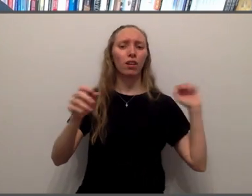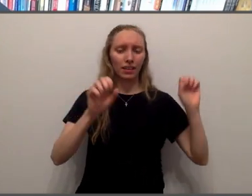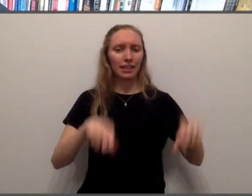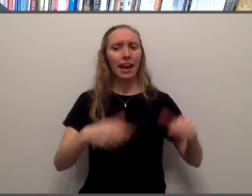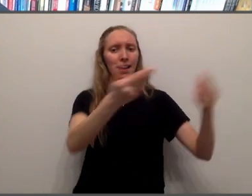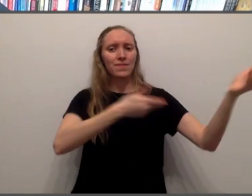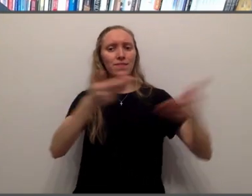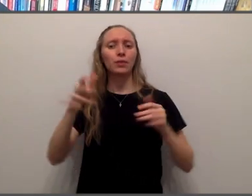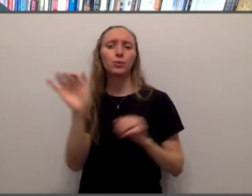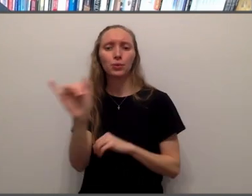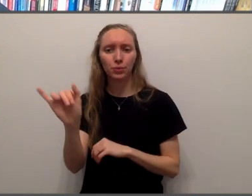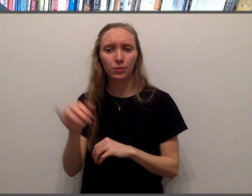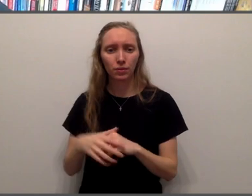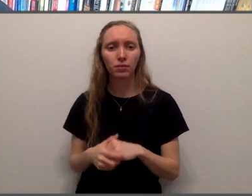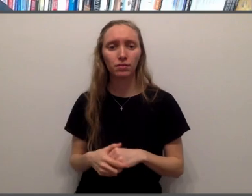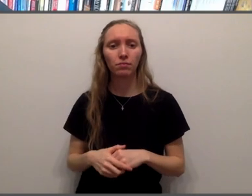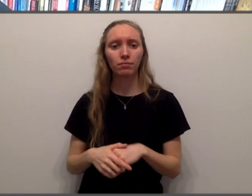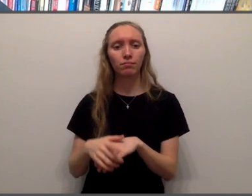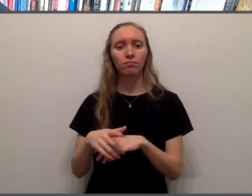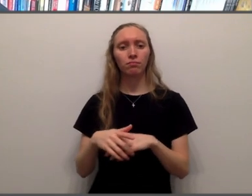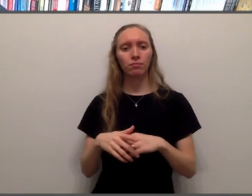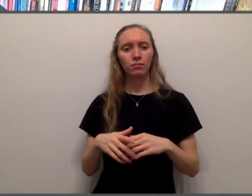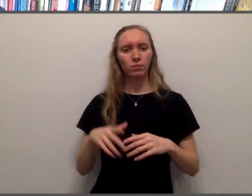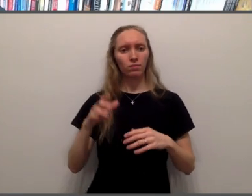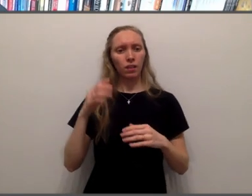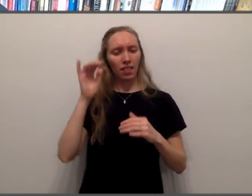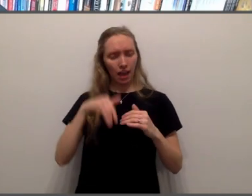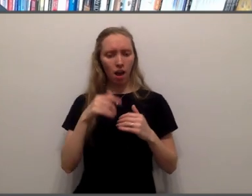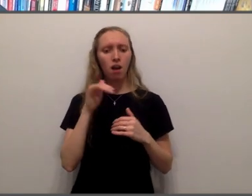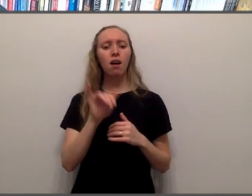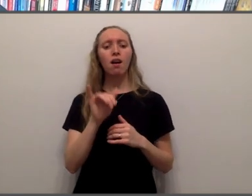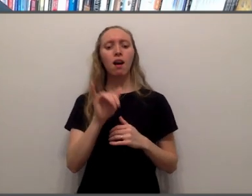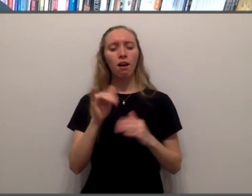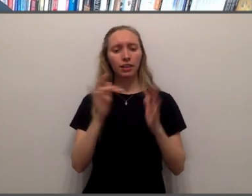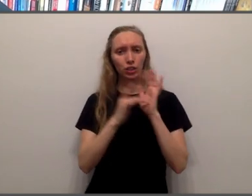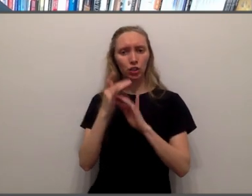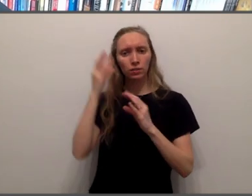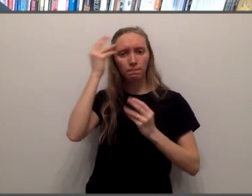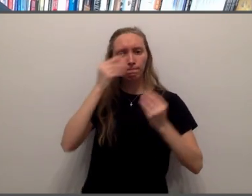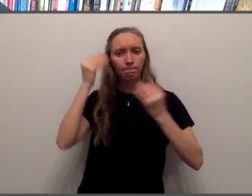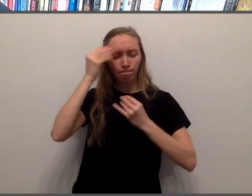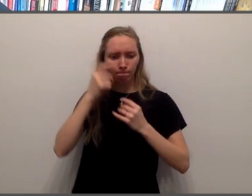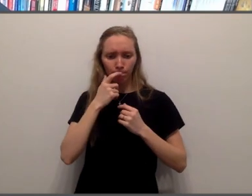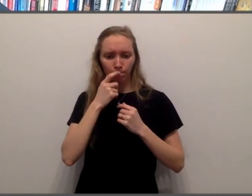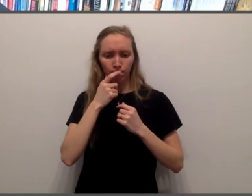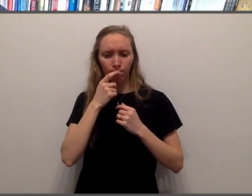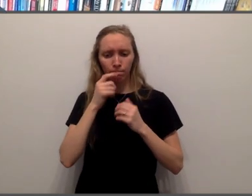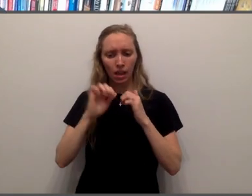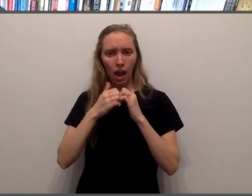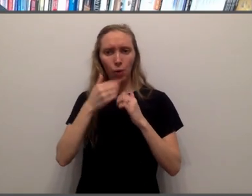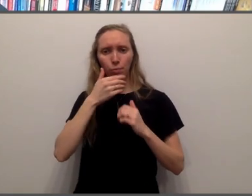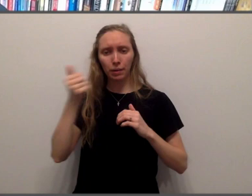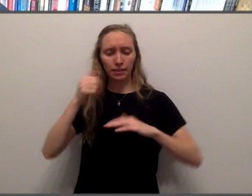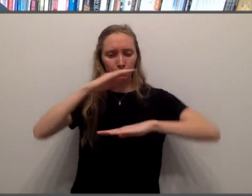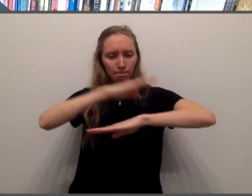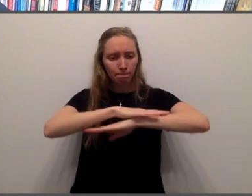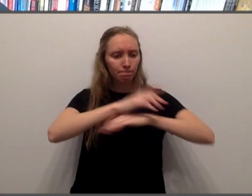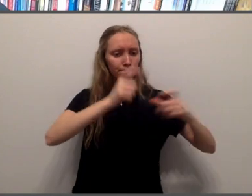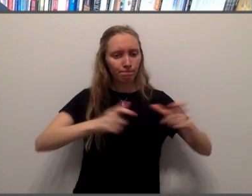inviting persons to be a part of this grand feast that Jesus is inviting us to as a part of his